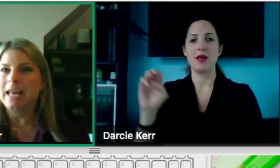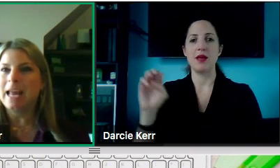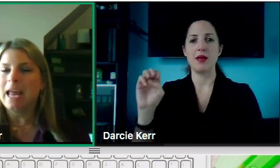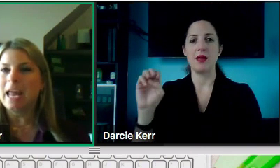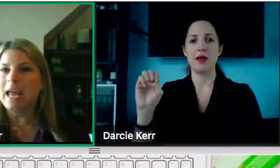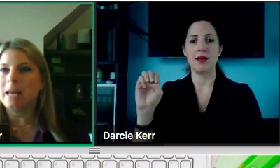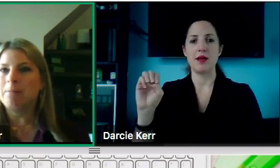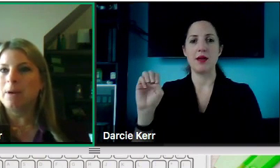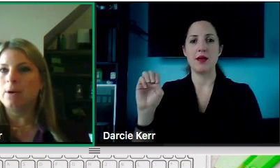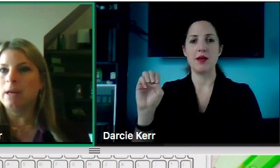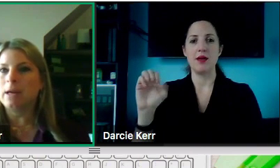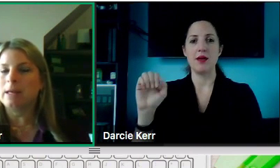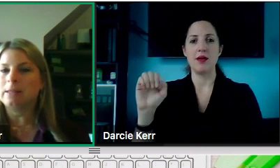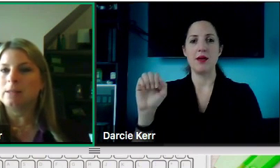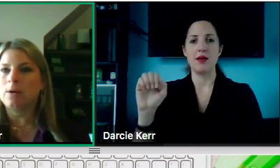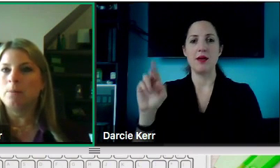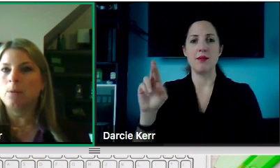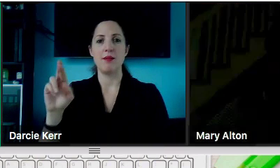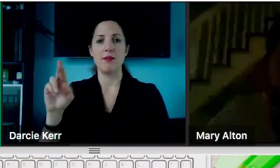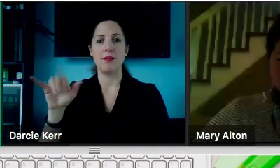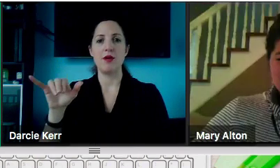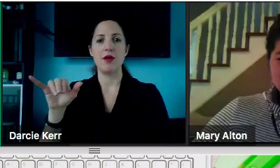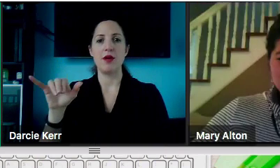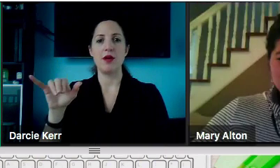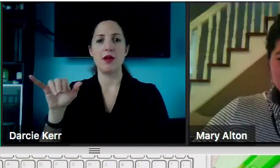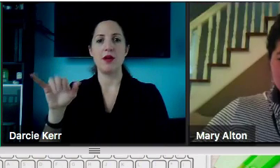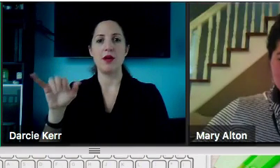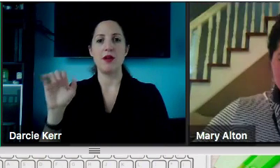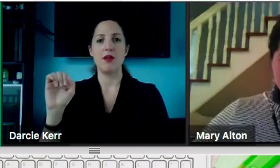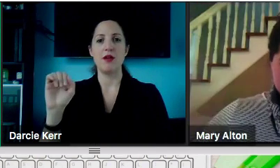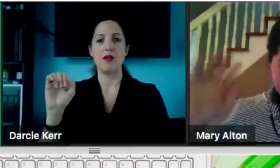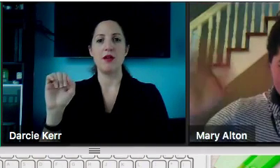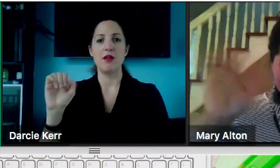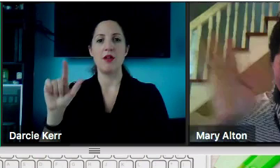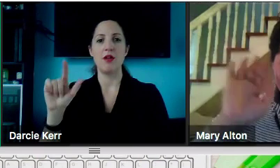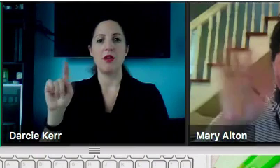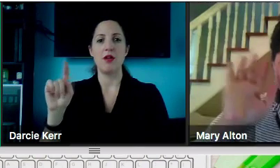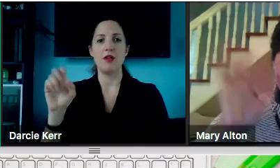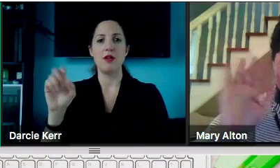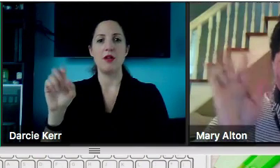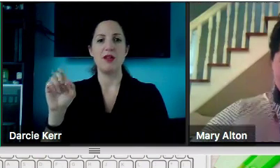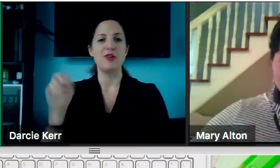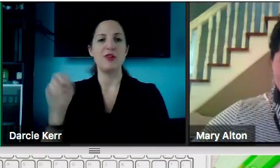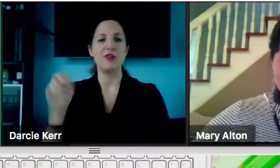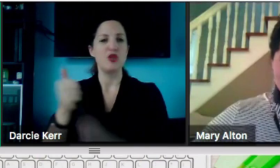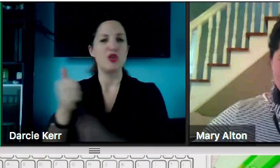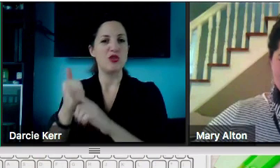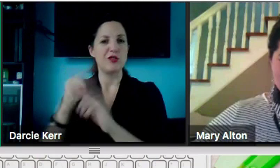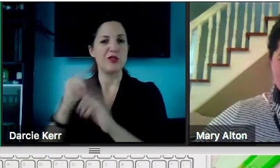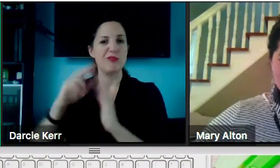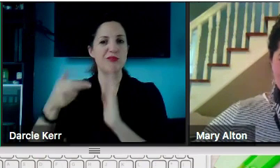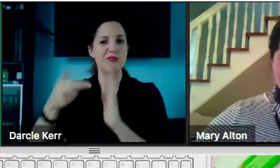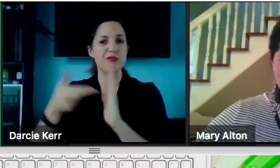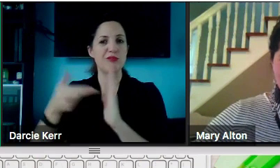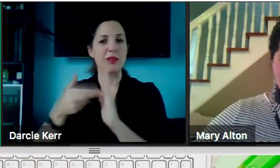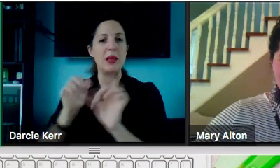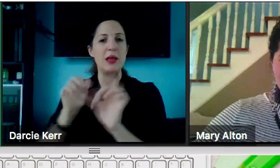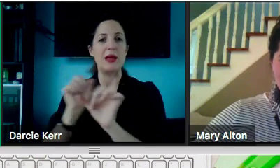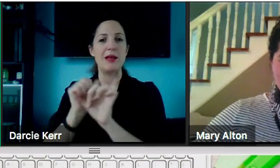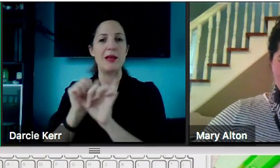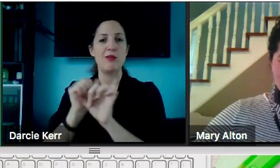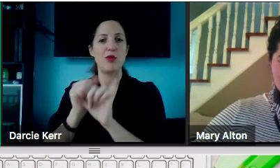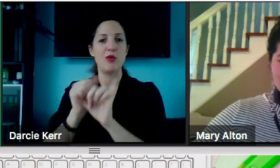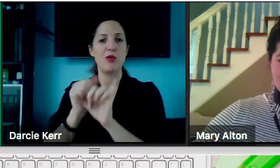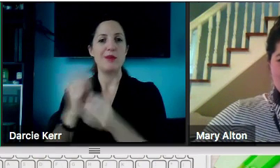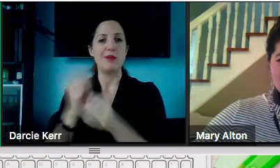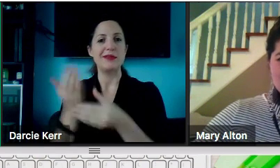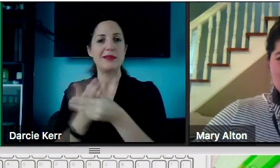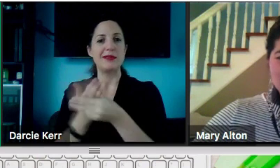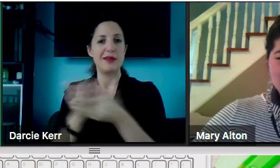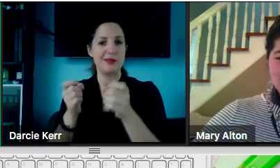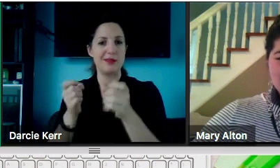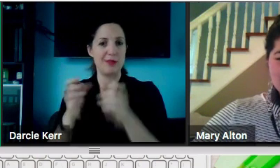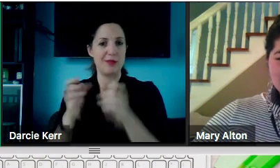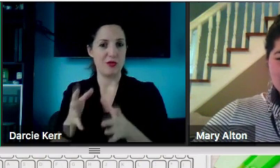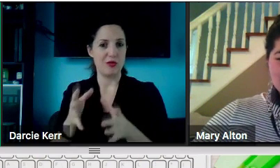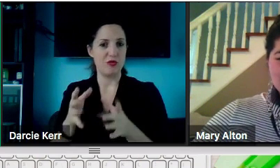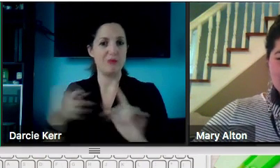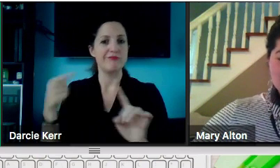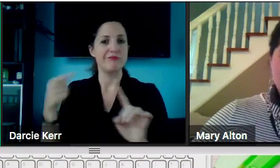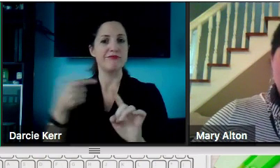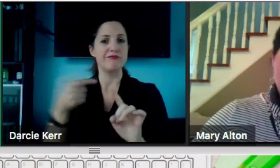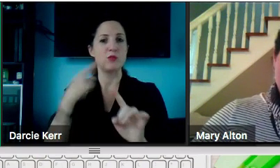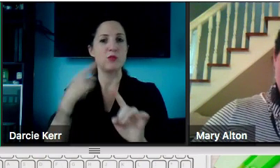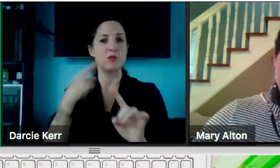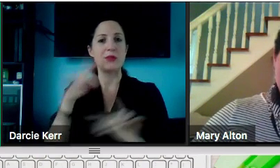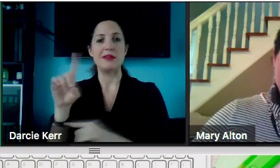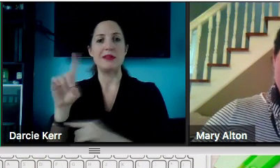today, and Mary is our employment case manager, working specifically in the Business Abilities program. Thanks